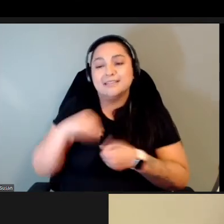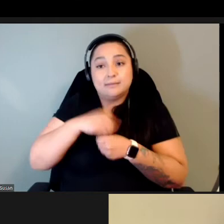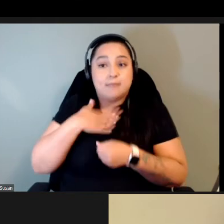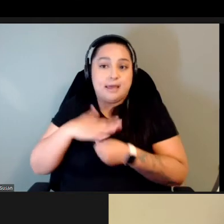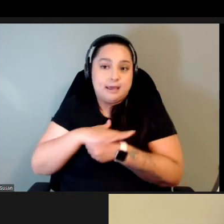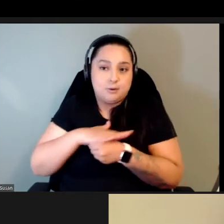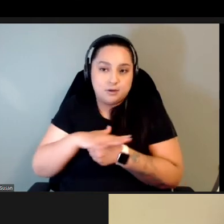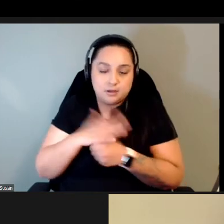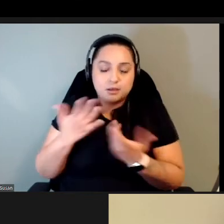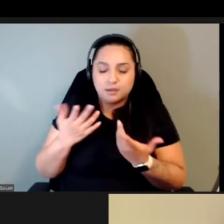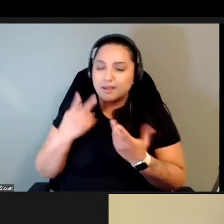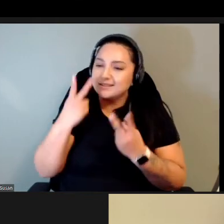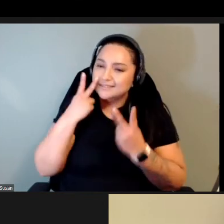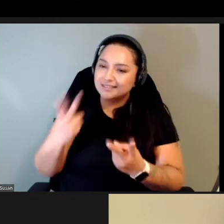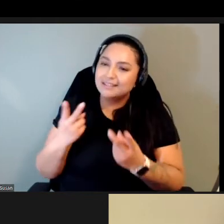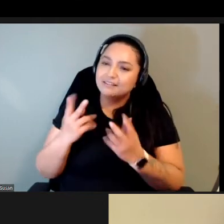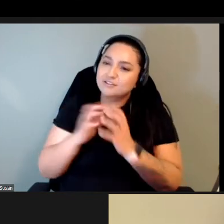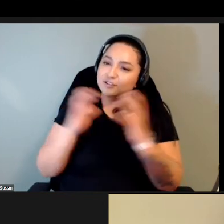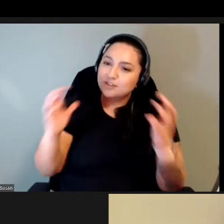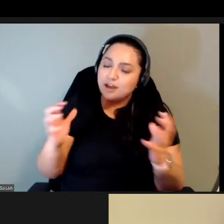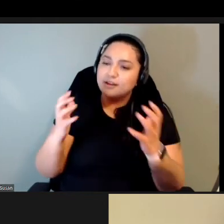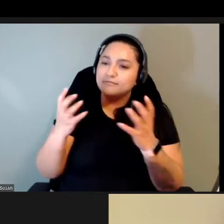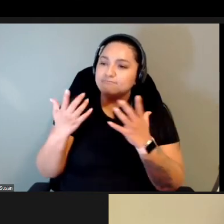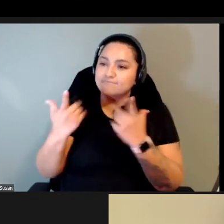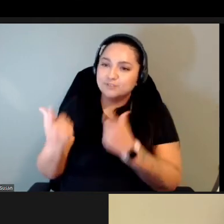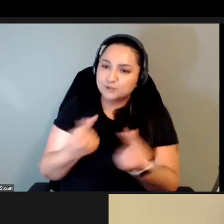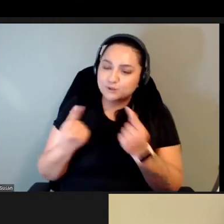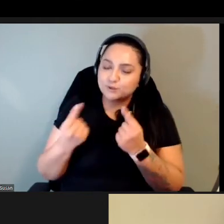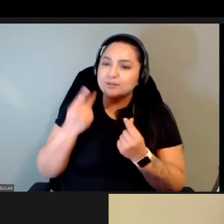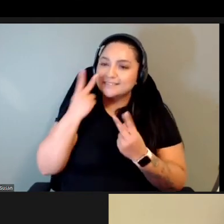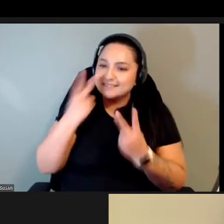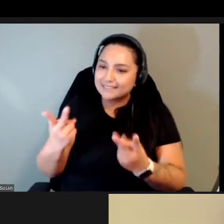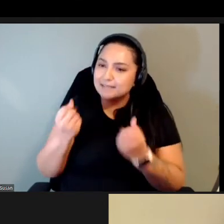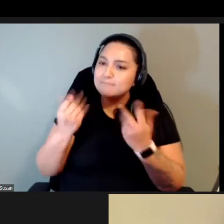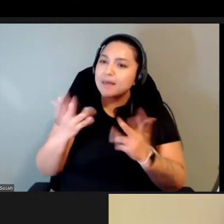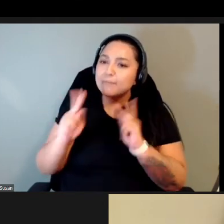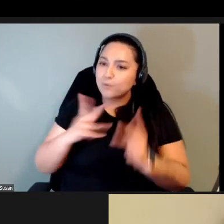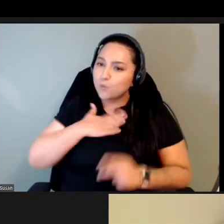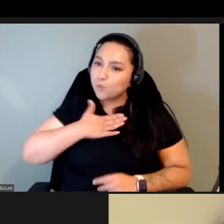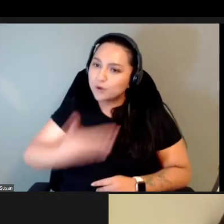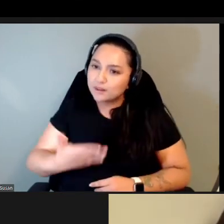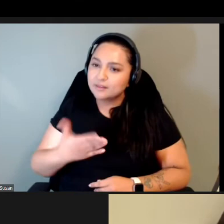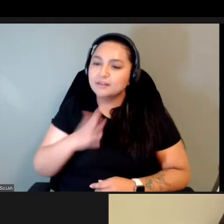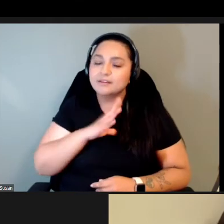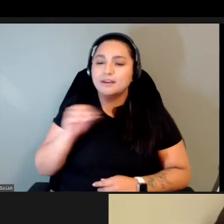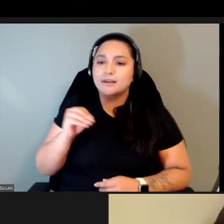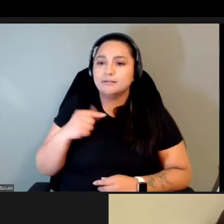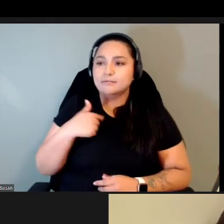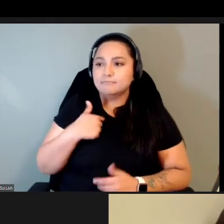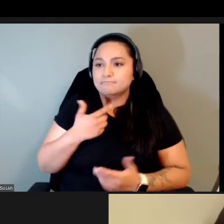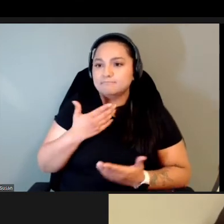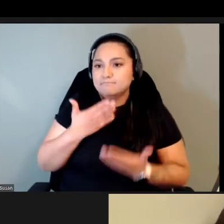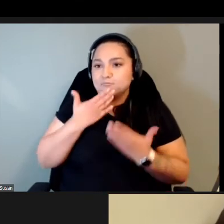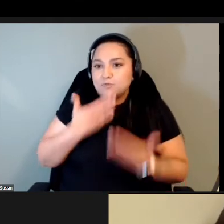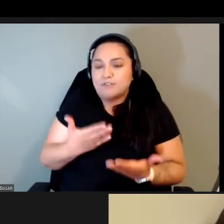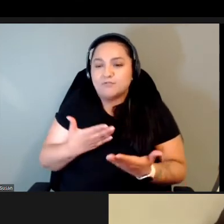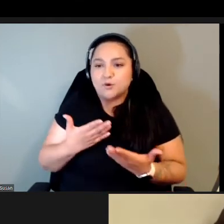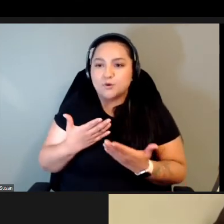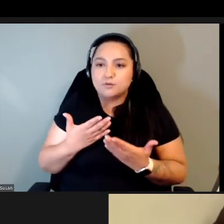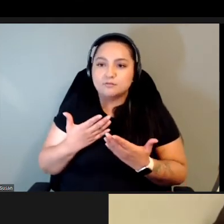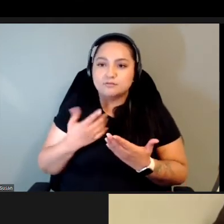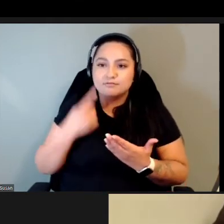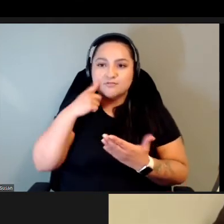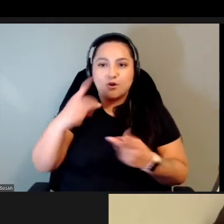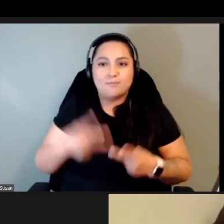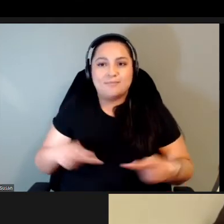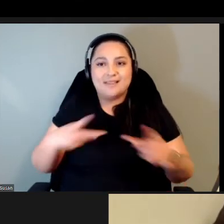see the willingness, and I'm very, very happy to be in places like here, because I feel that there are more people